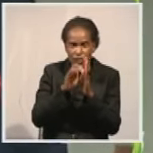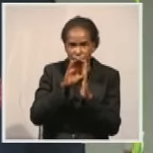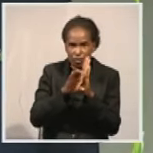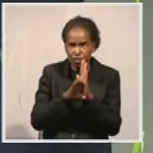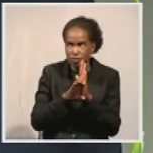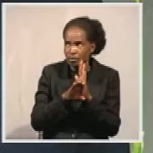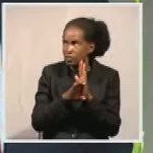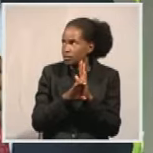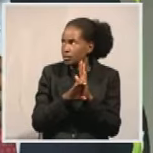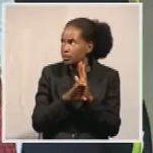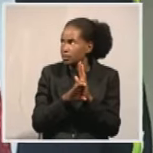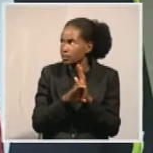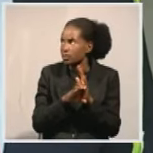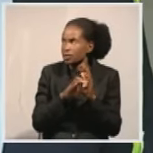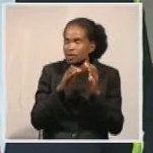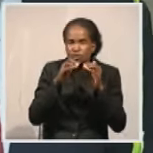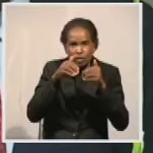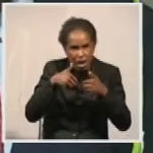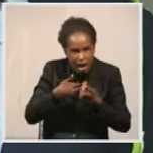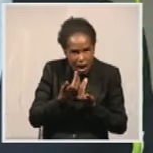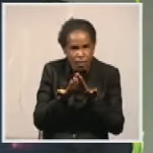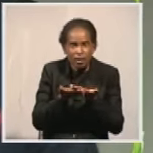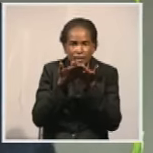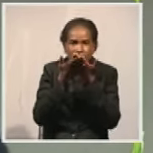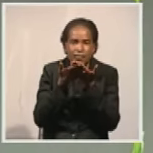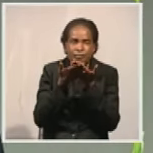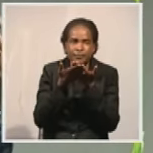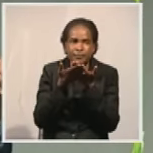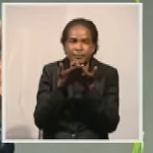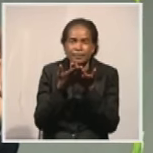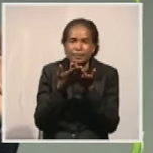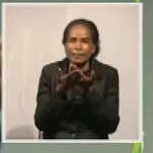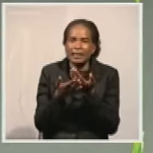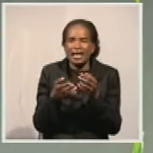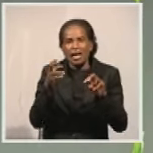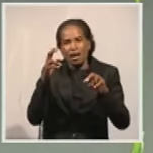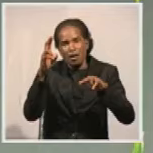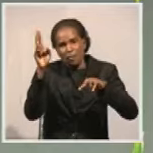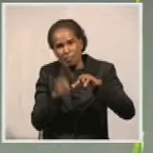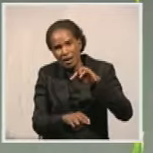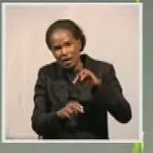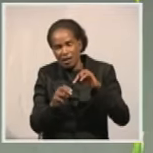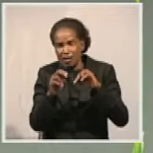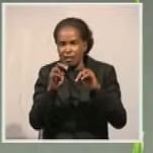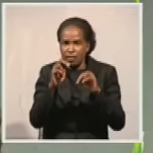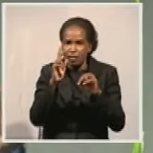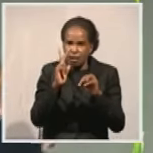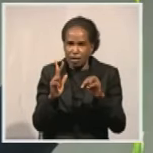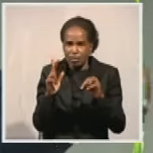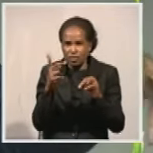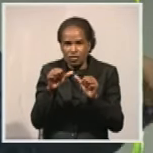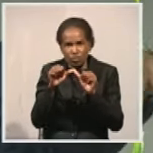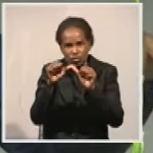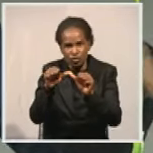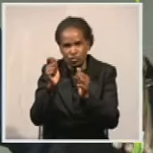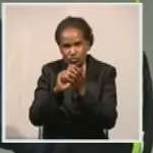do with this particular issue? Do we do away with the capital punishment, or is it going to be retained